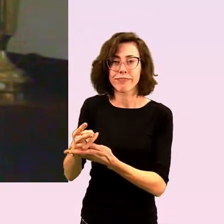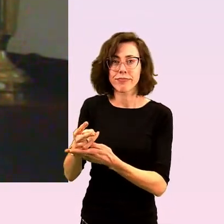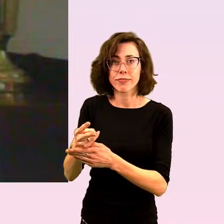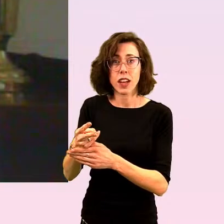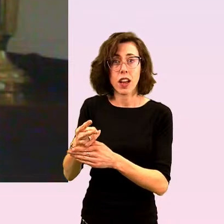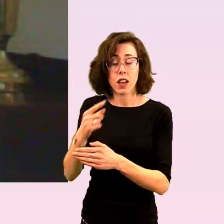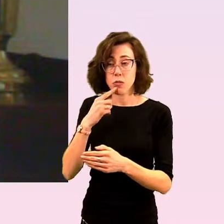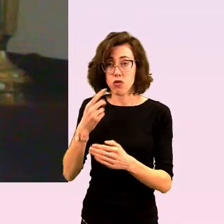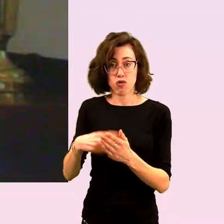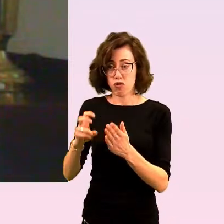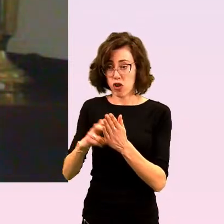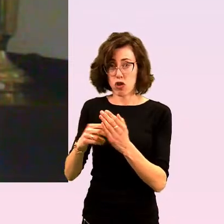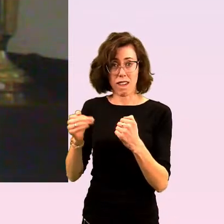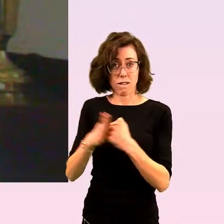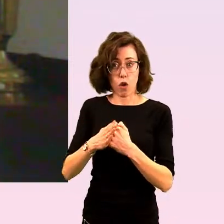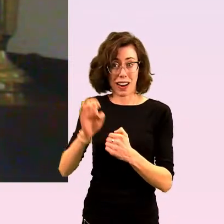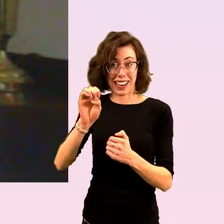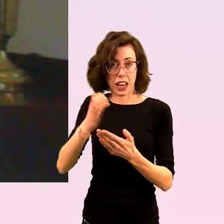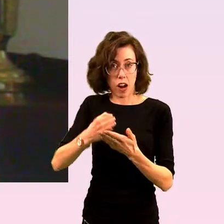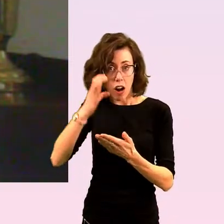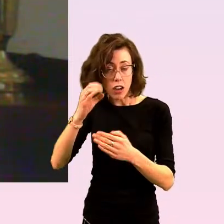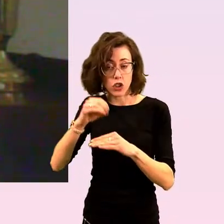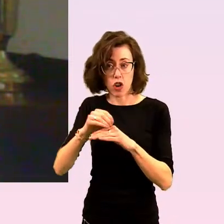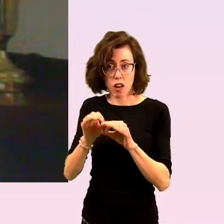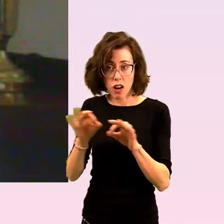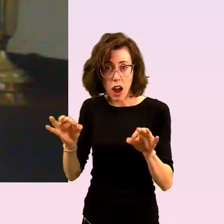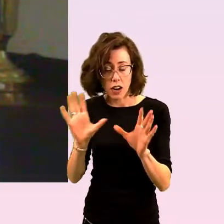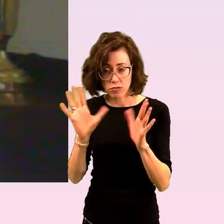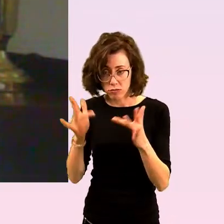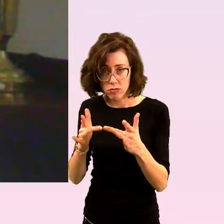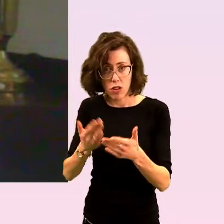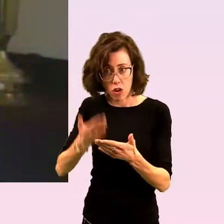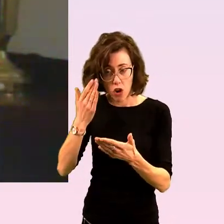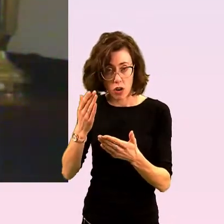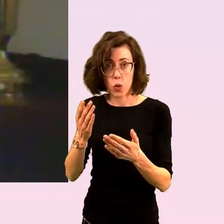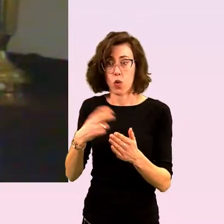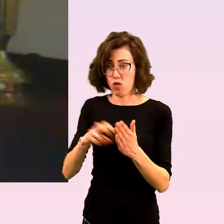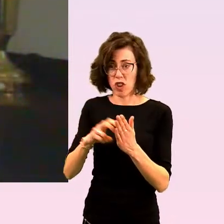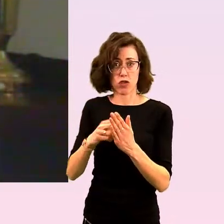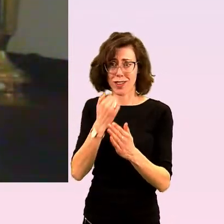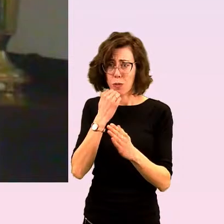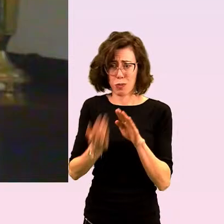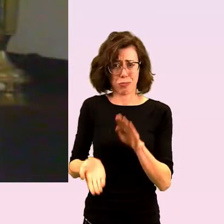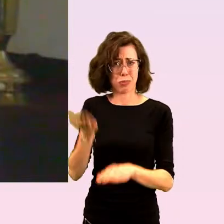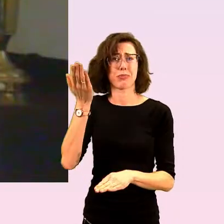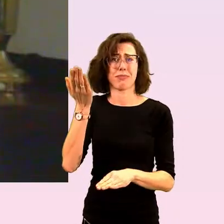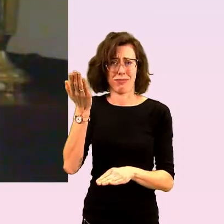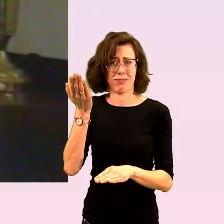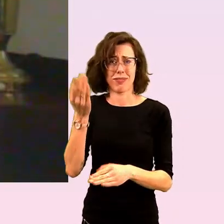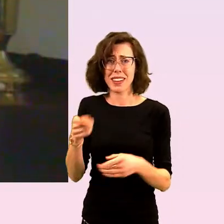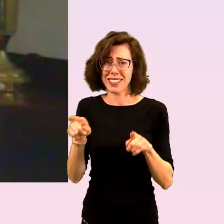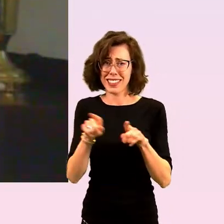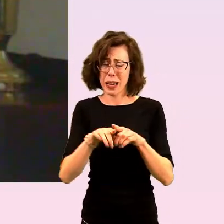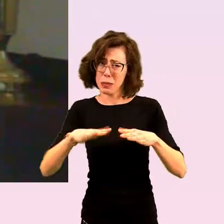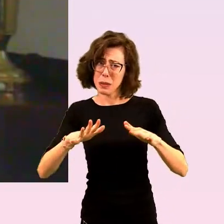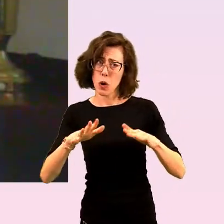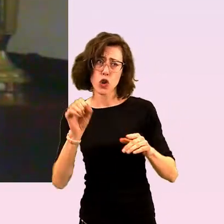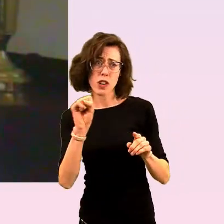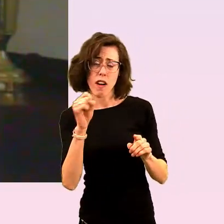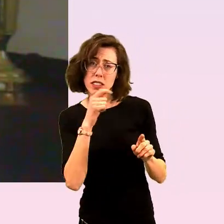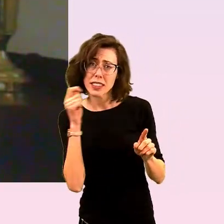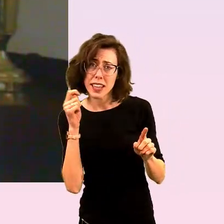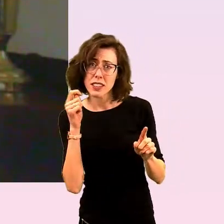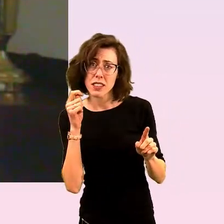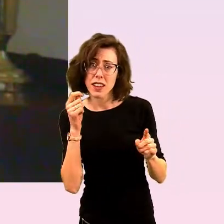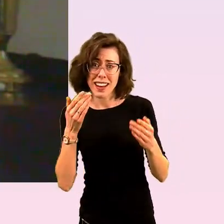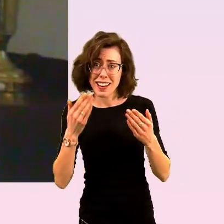for that have just flown. So albeit that we see, the same as what Siobhan is saying, a lot more interaction with all of